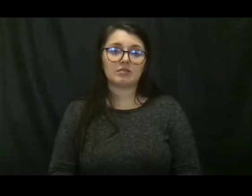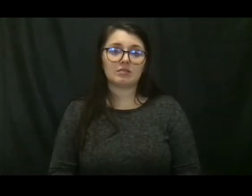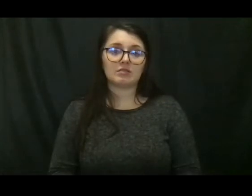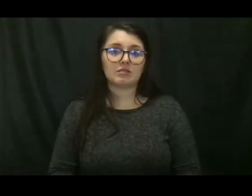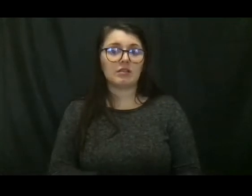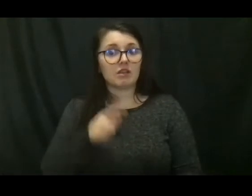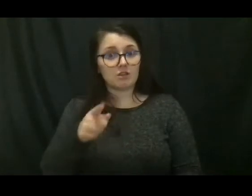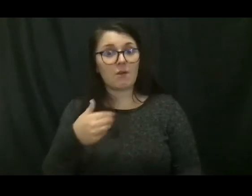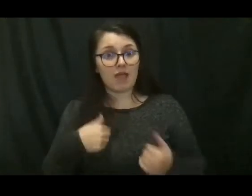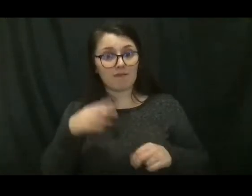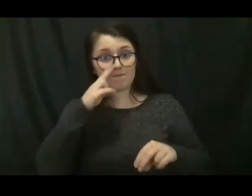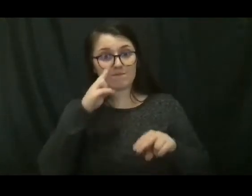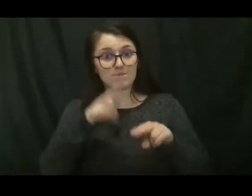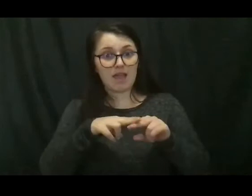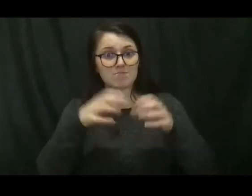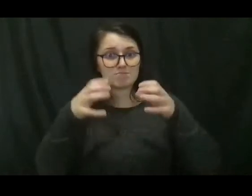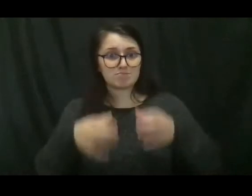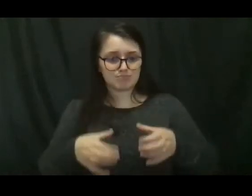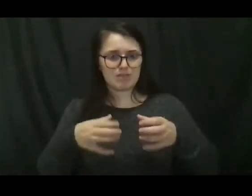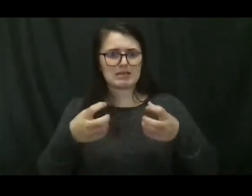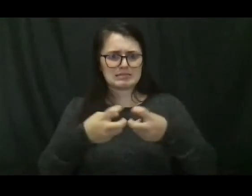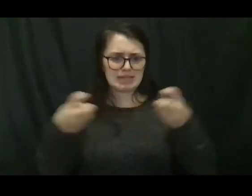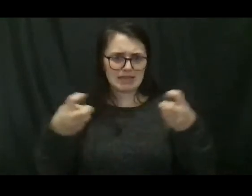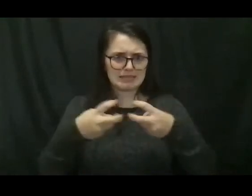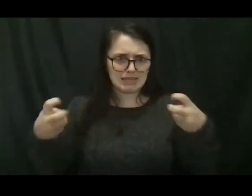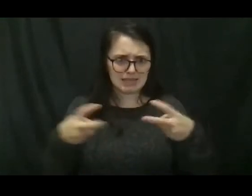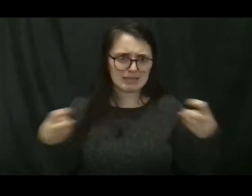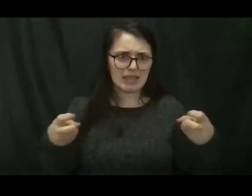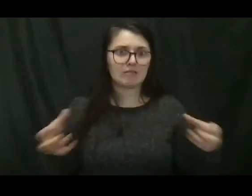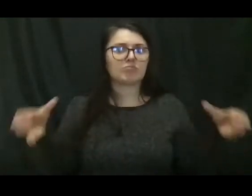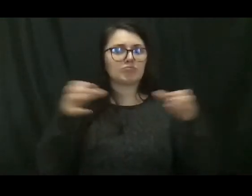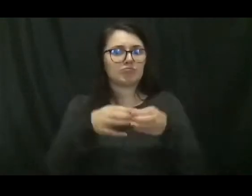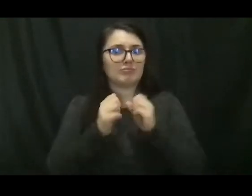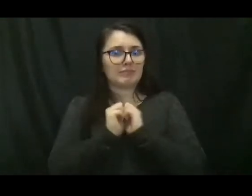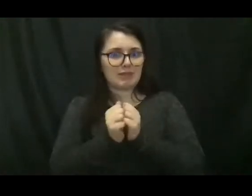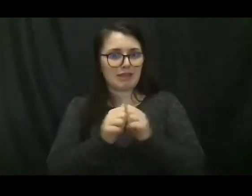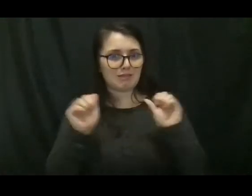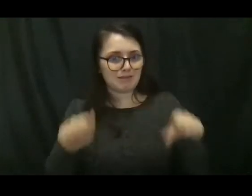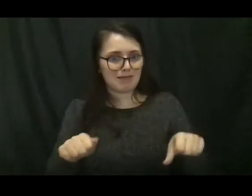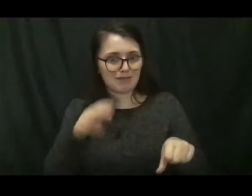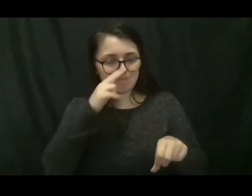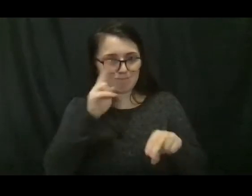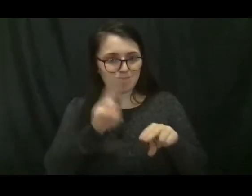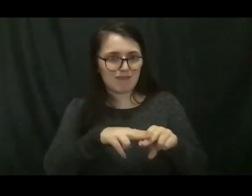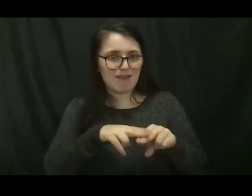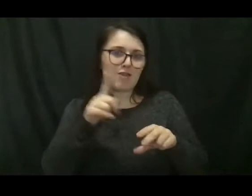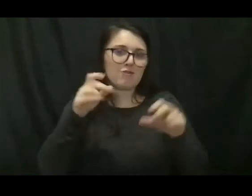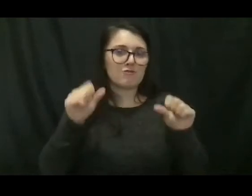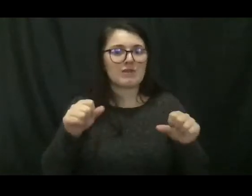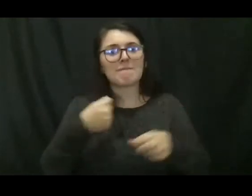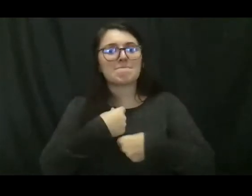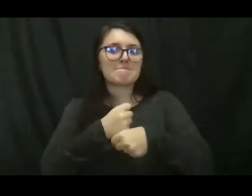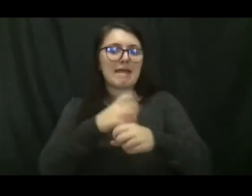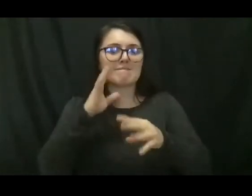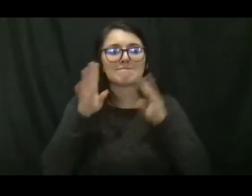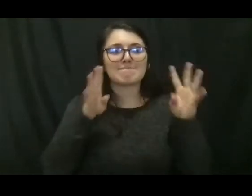things apart and putting them back together. Yes, that would be an excellent skill. Little maker. This